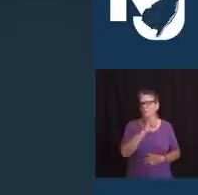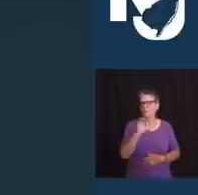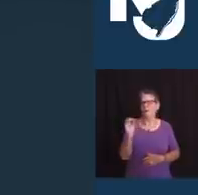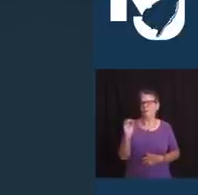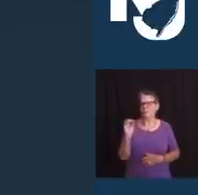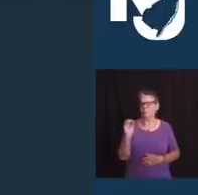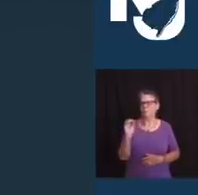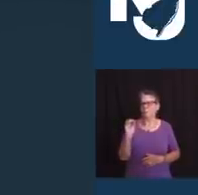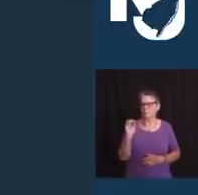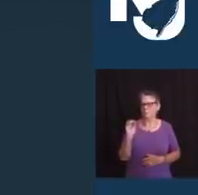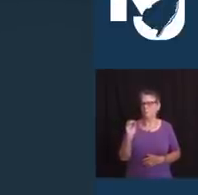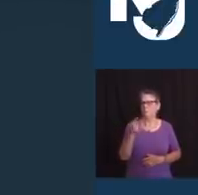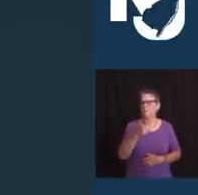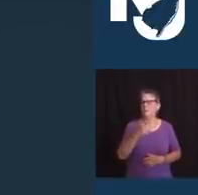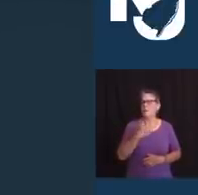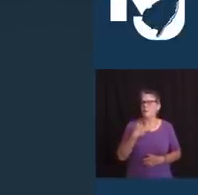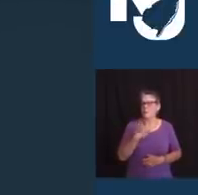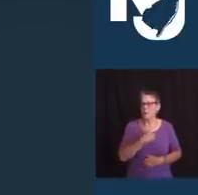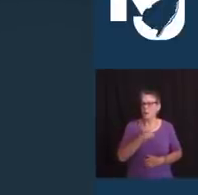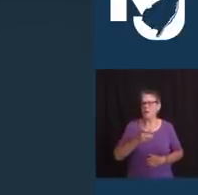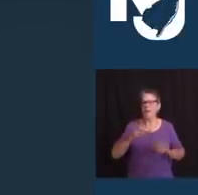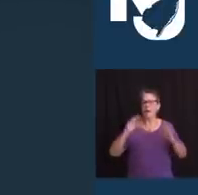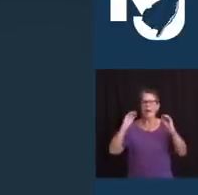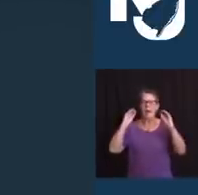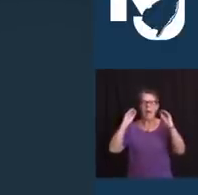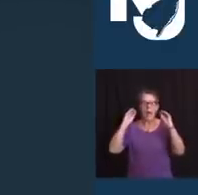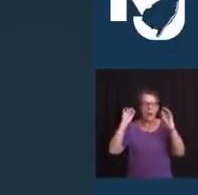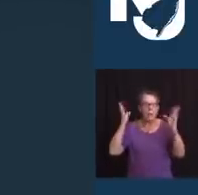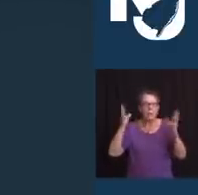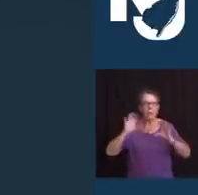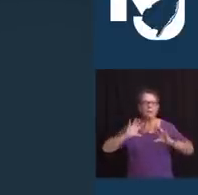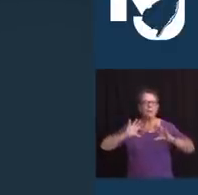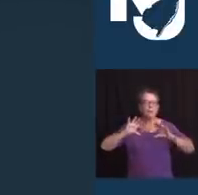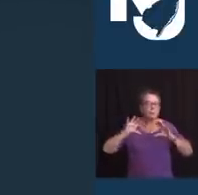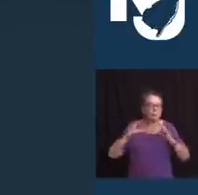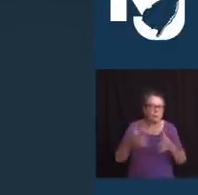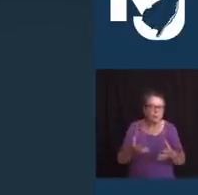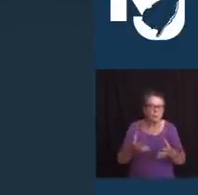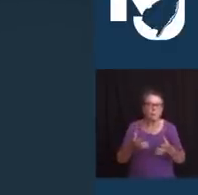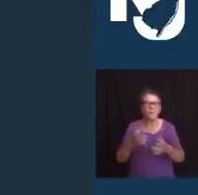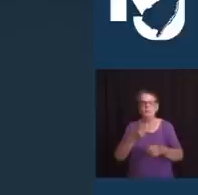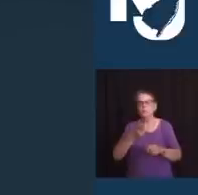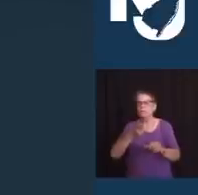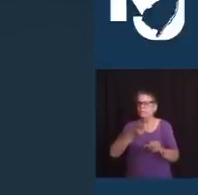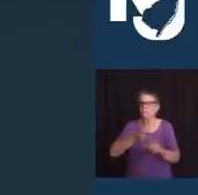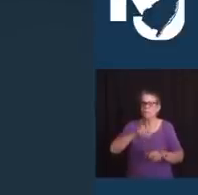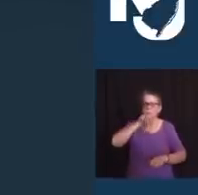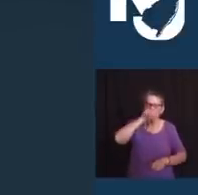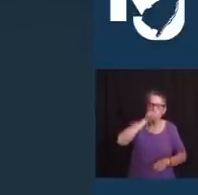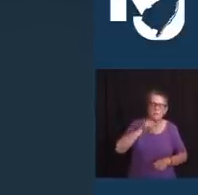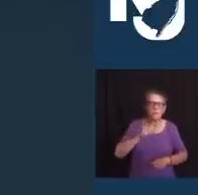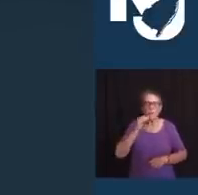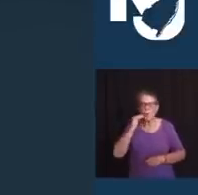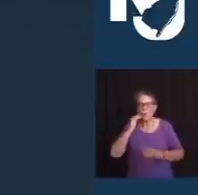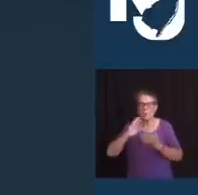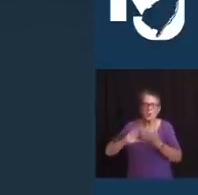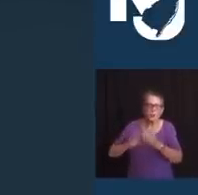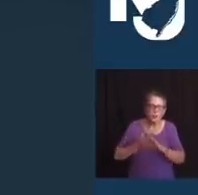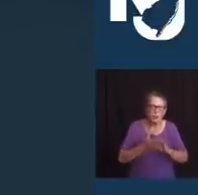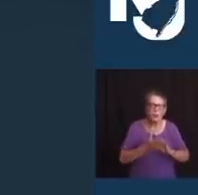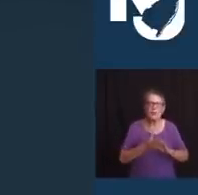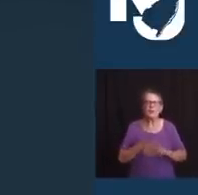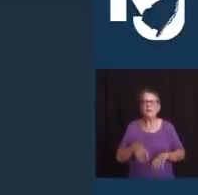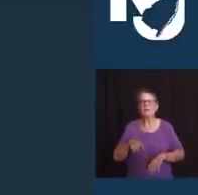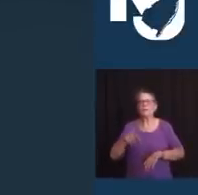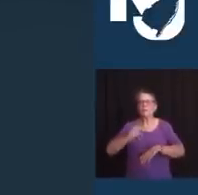of the Norwood Ambulance Squad. He loved every part of his community, including his church, Immaculate Conception, where he was a